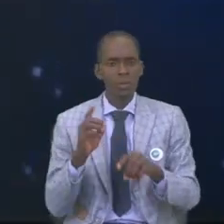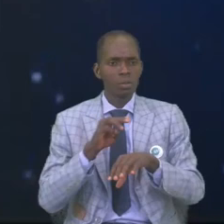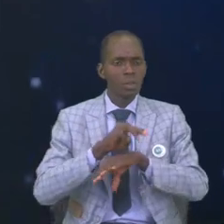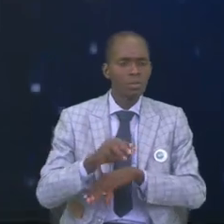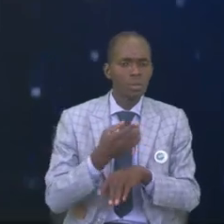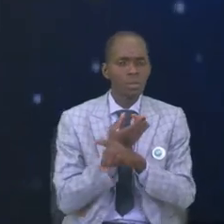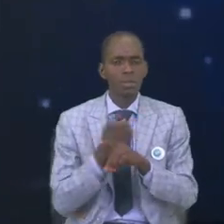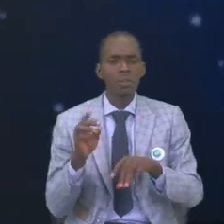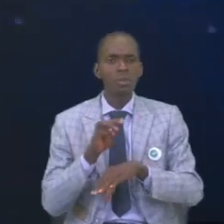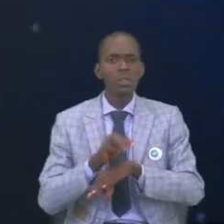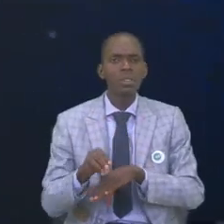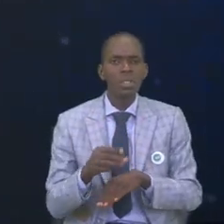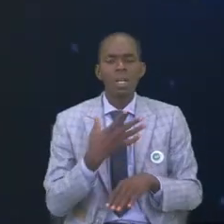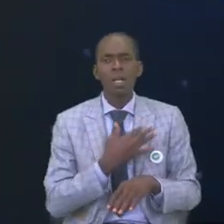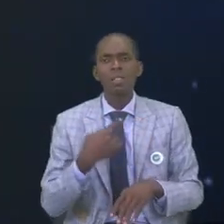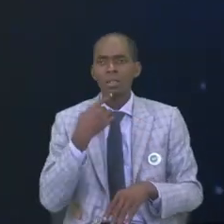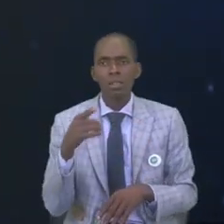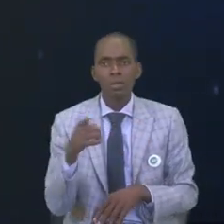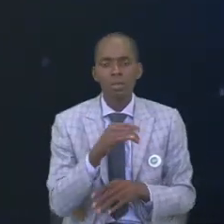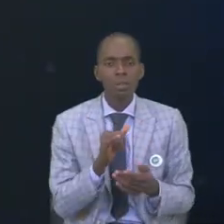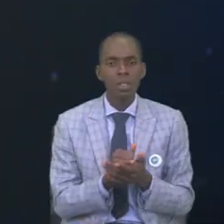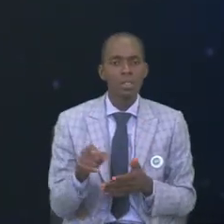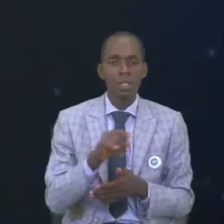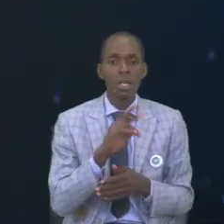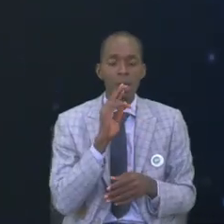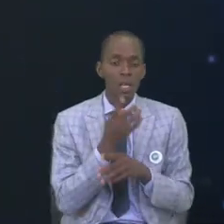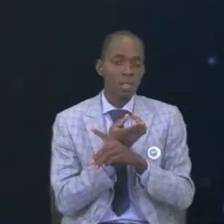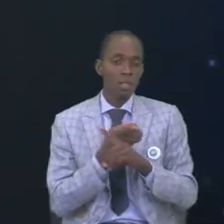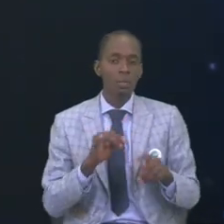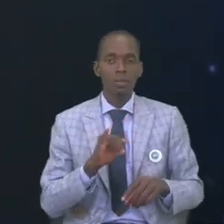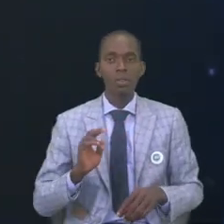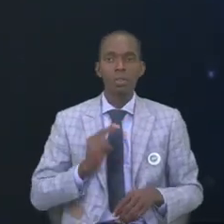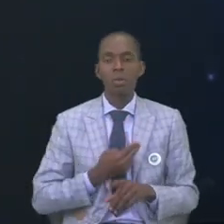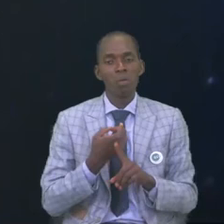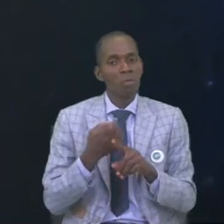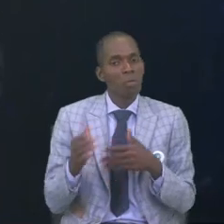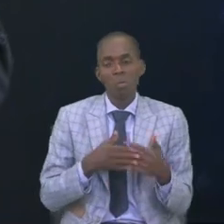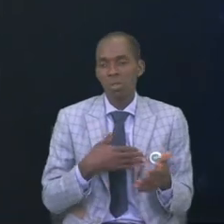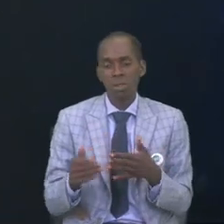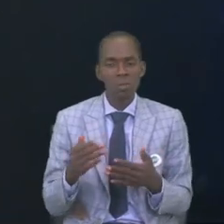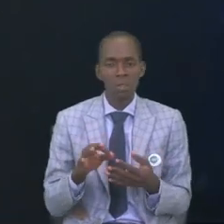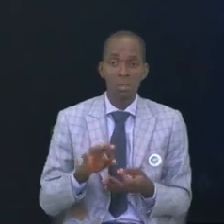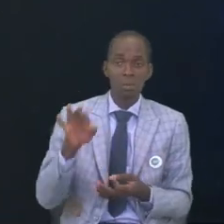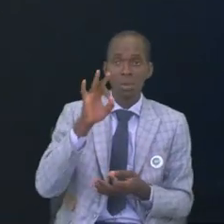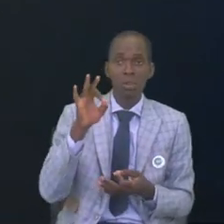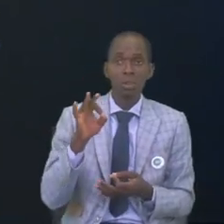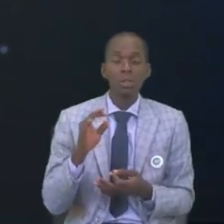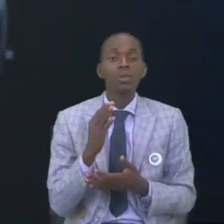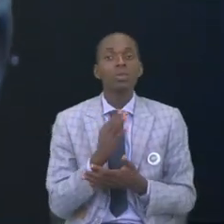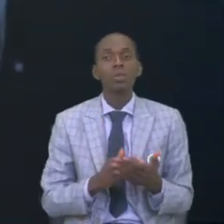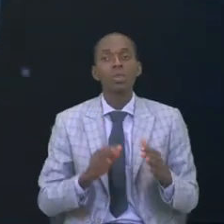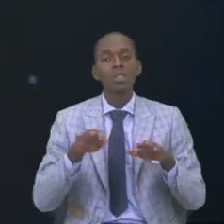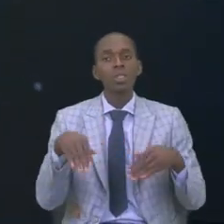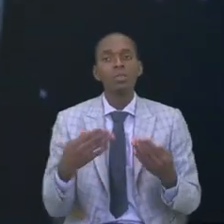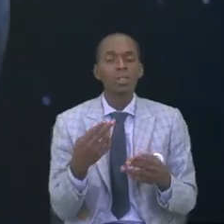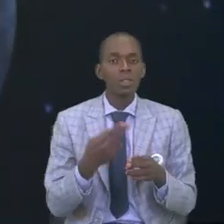deliverance ministry, they say they are delivering us from whatever spirit. They have given names to those kinds